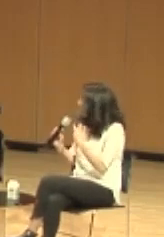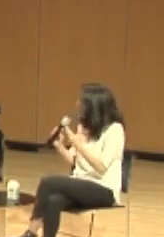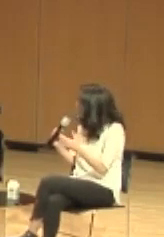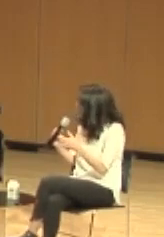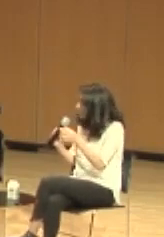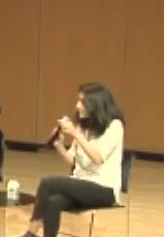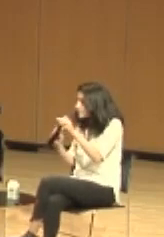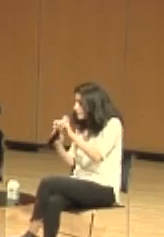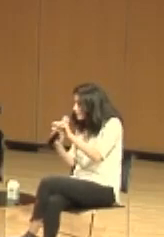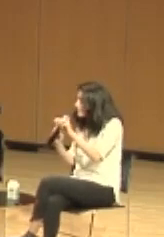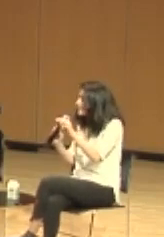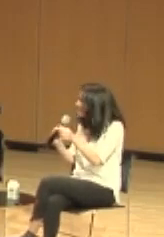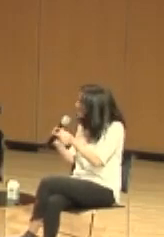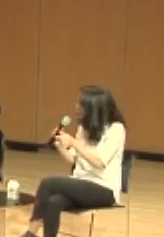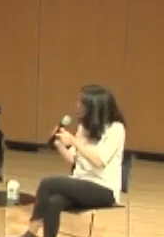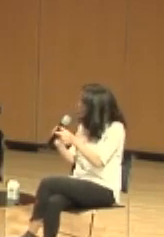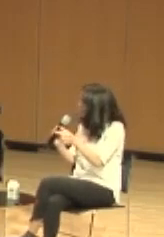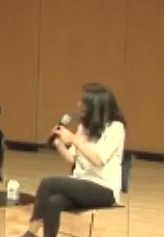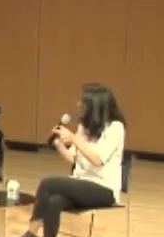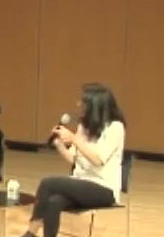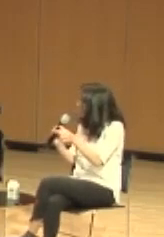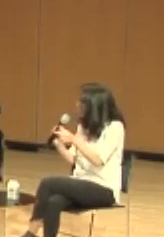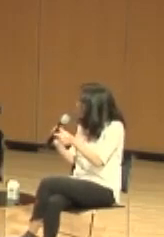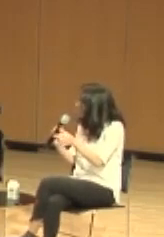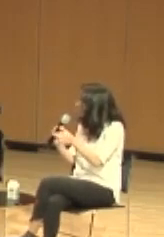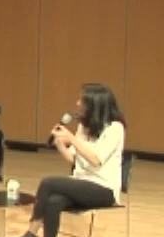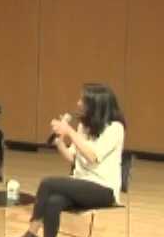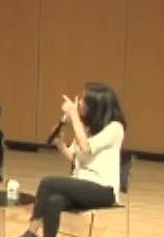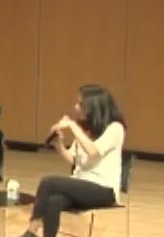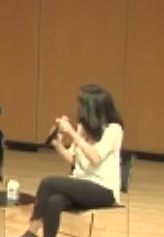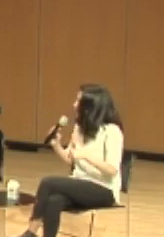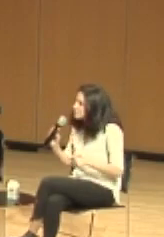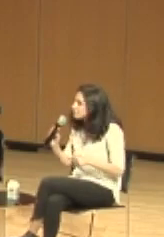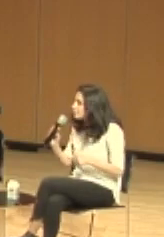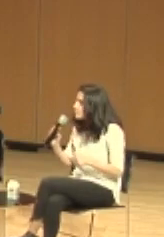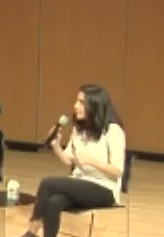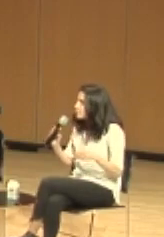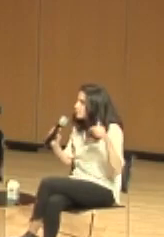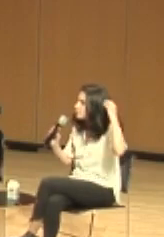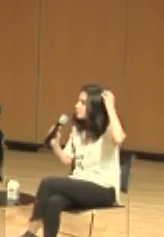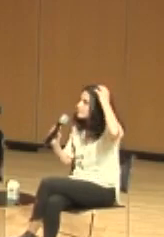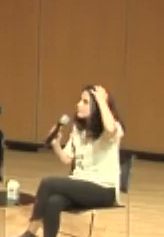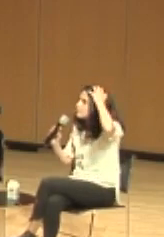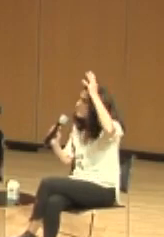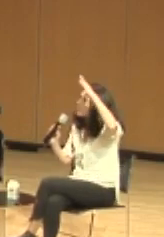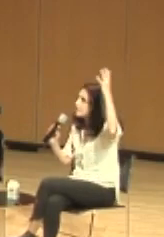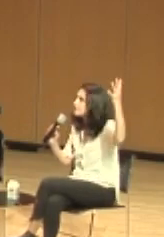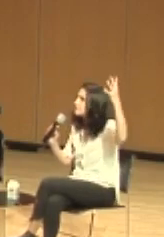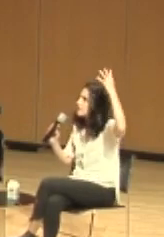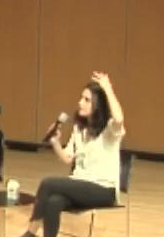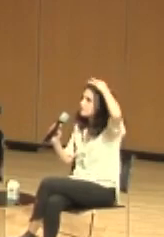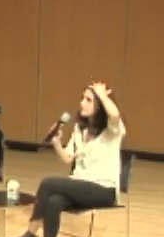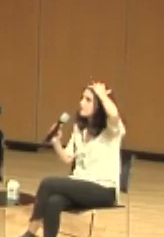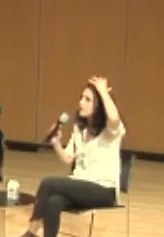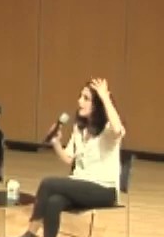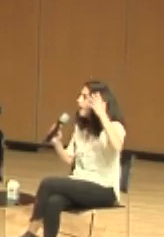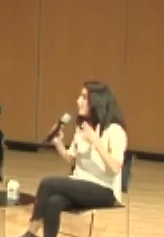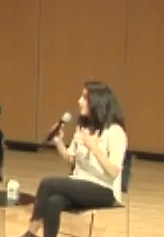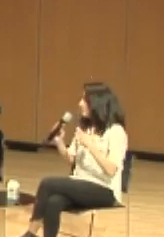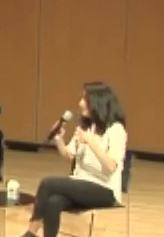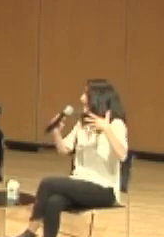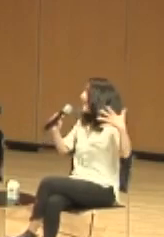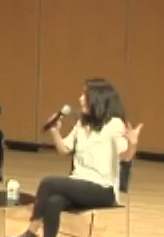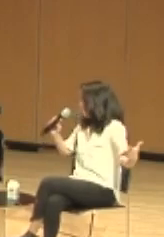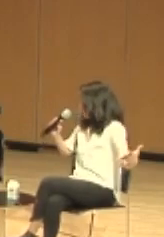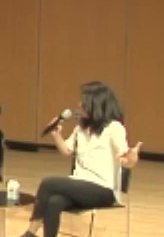over and over but giving it slightly different inflections so talk to me a little bit about the filler words and maybe more broadly talk to me